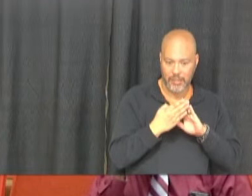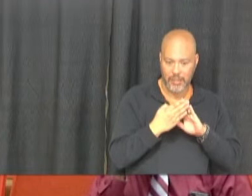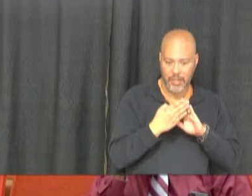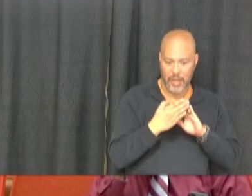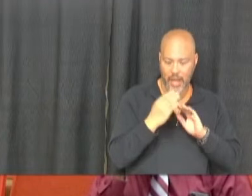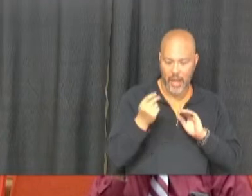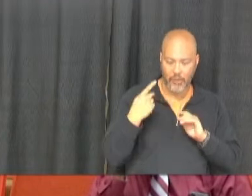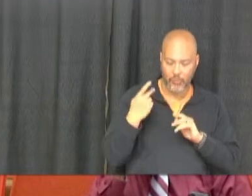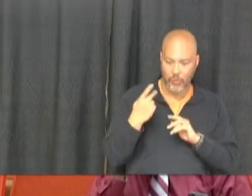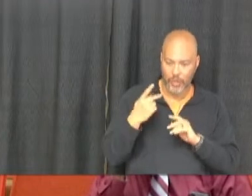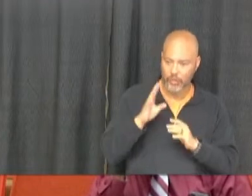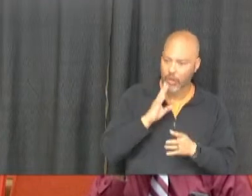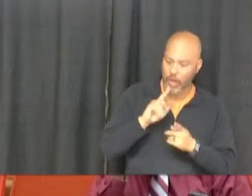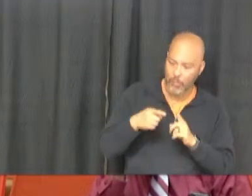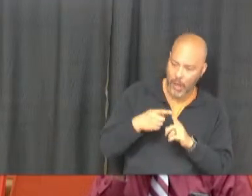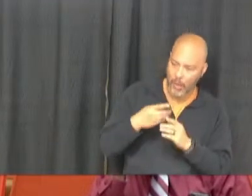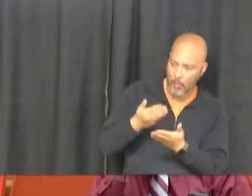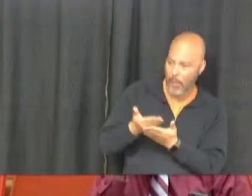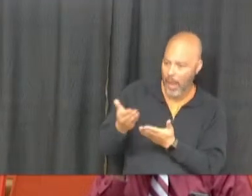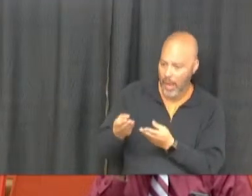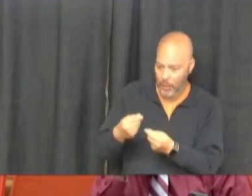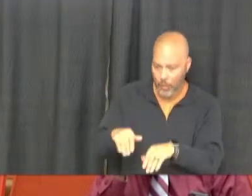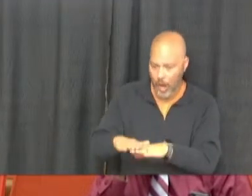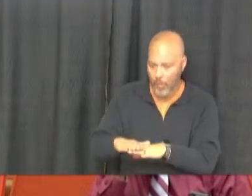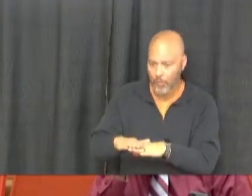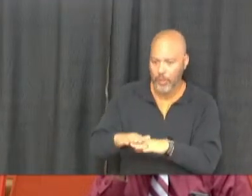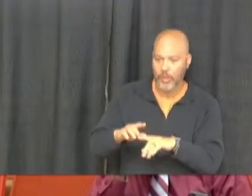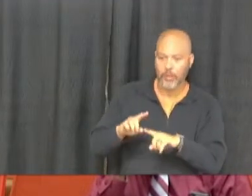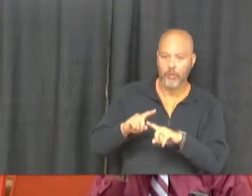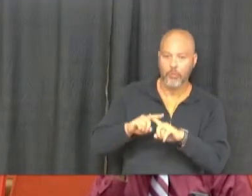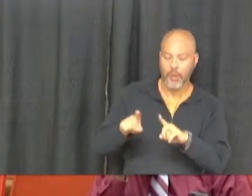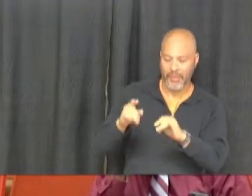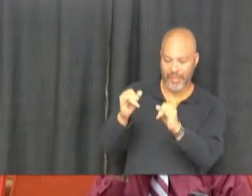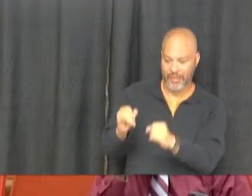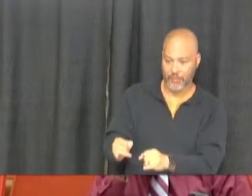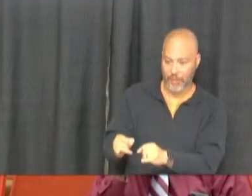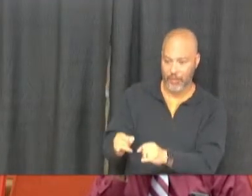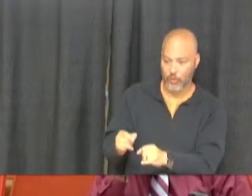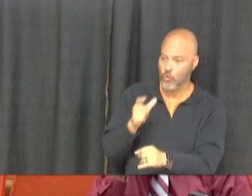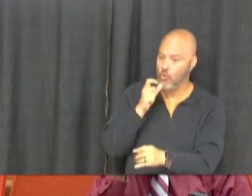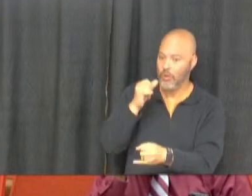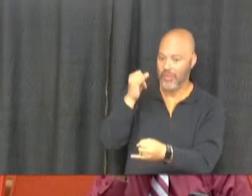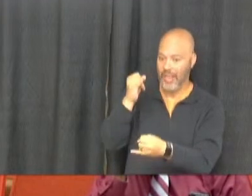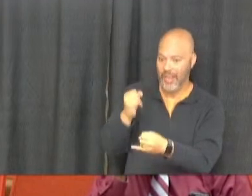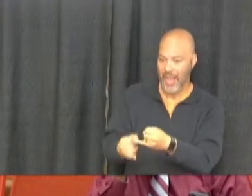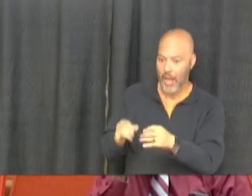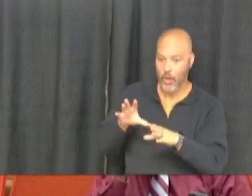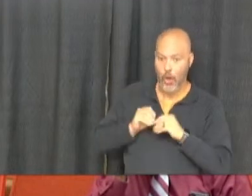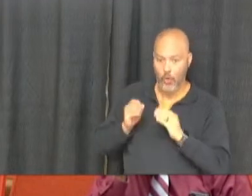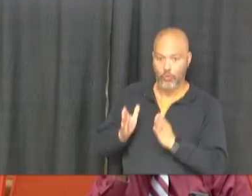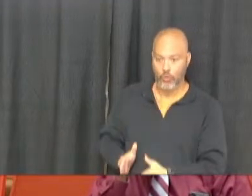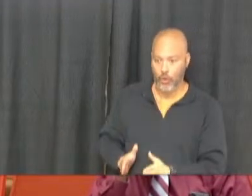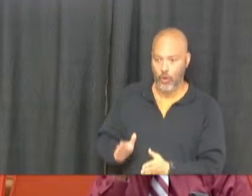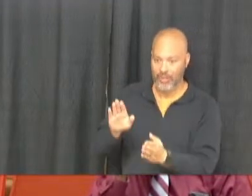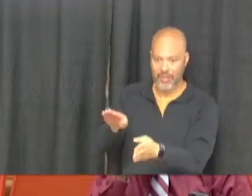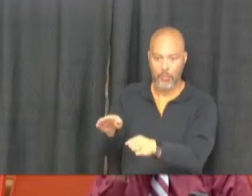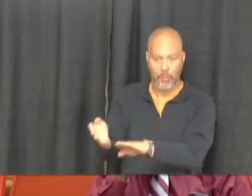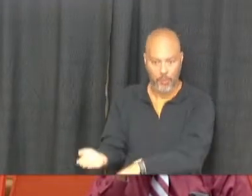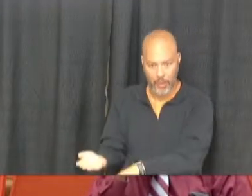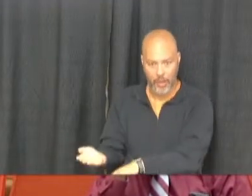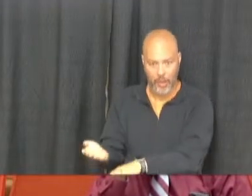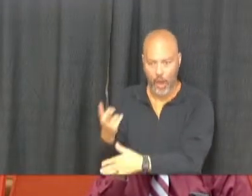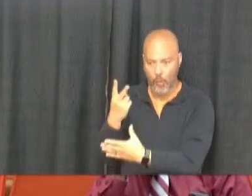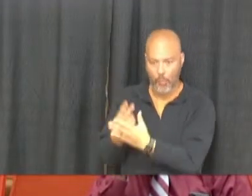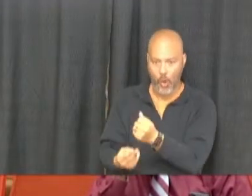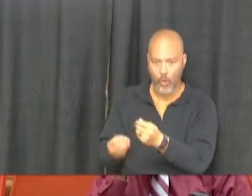we talked about buying the property, but the individual that was the last deeded owner is deceased on both of